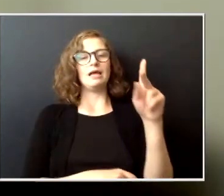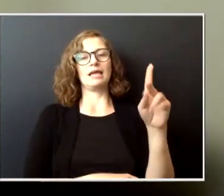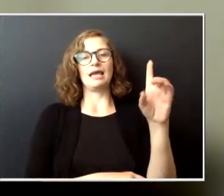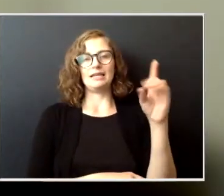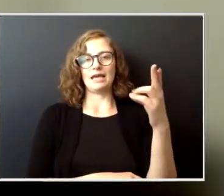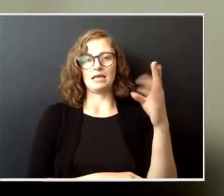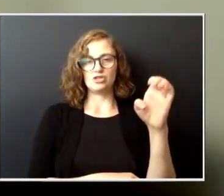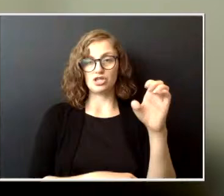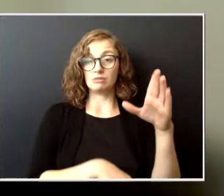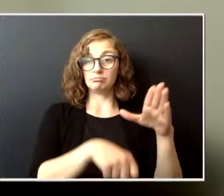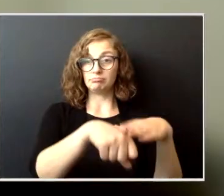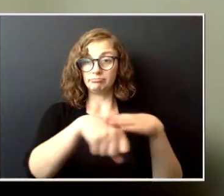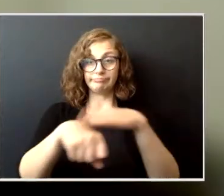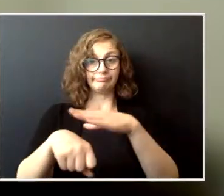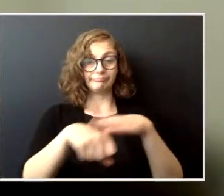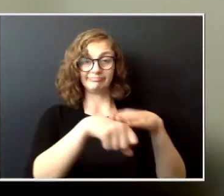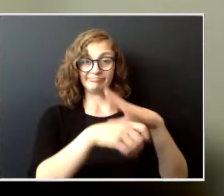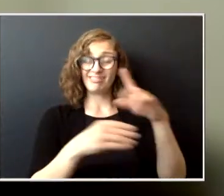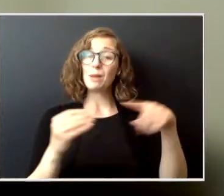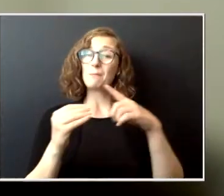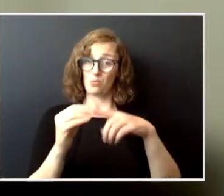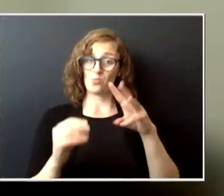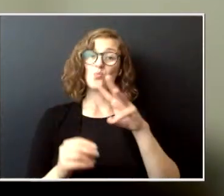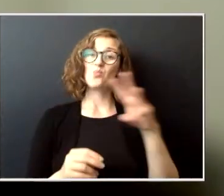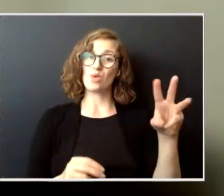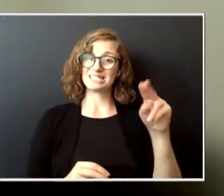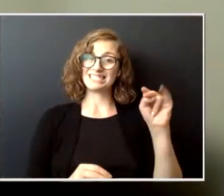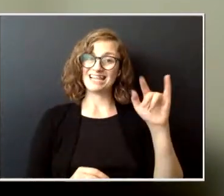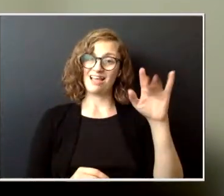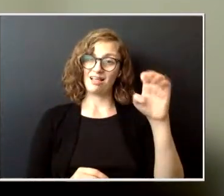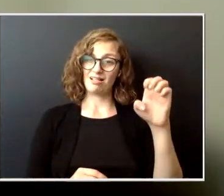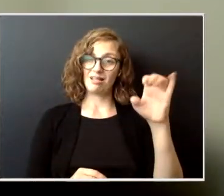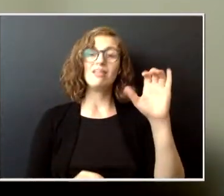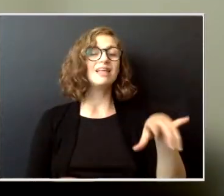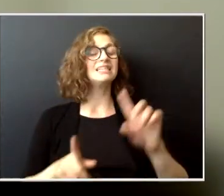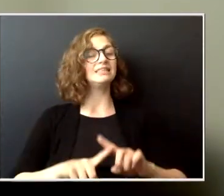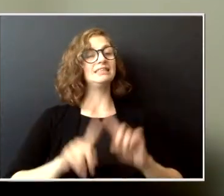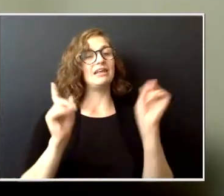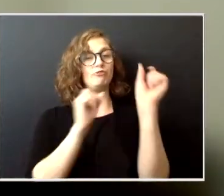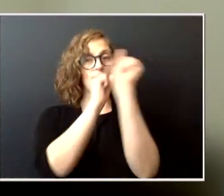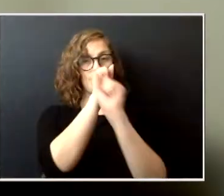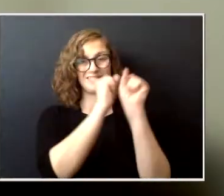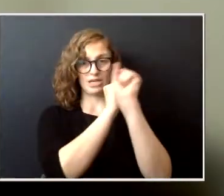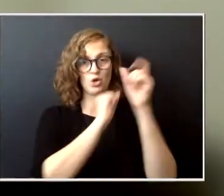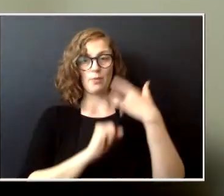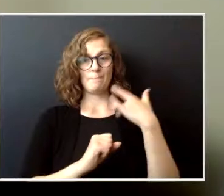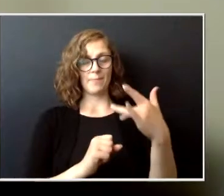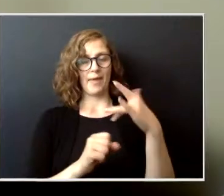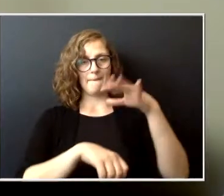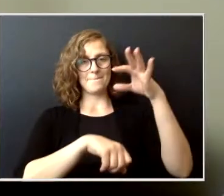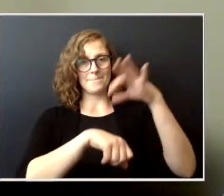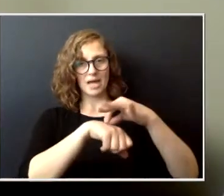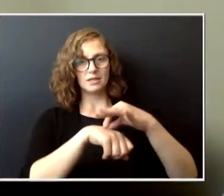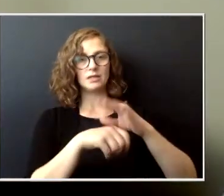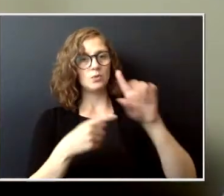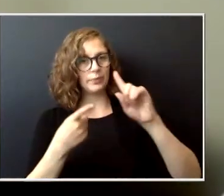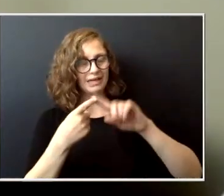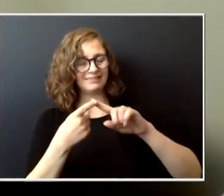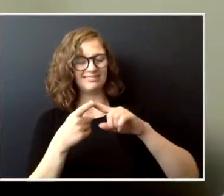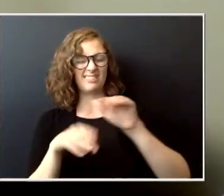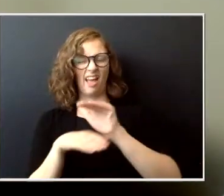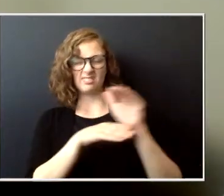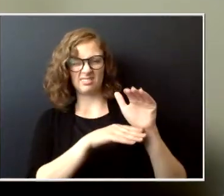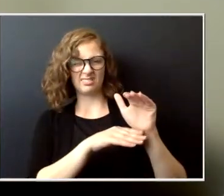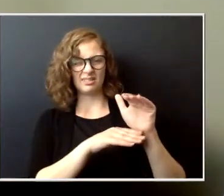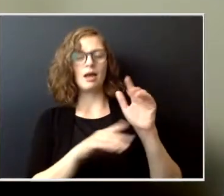health alerts for West Nile virus. Now, it's a different mosquito. It's a mosquito that bites during the nighttime. However, the